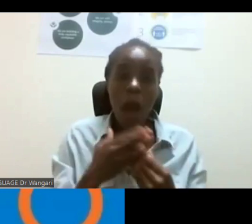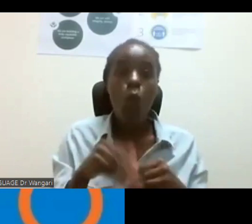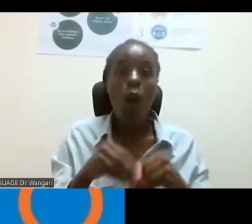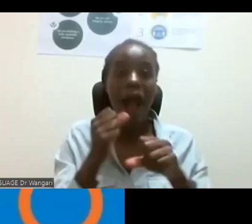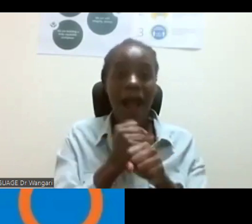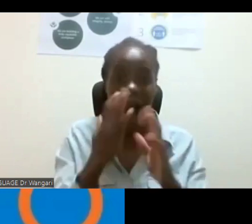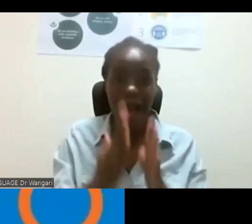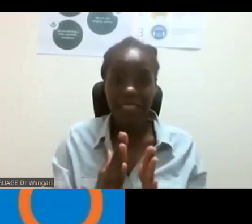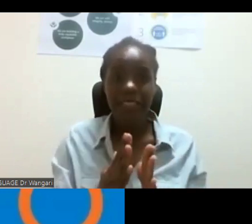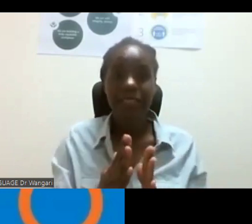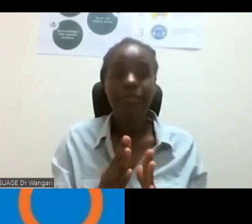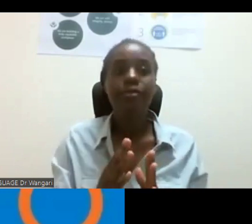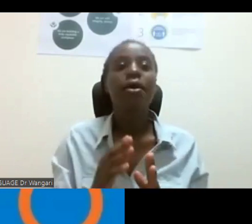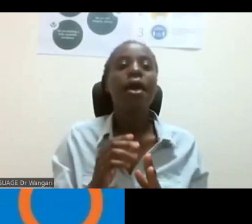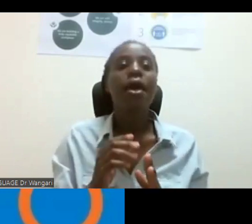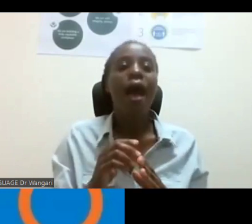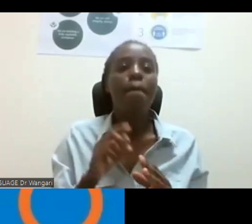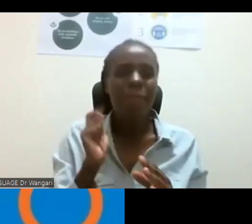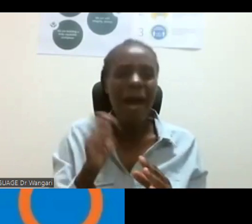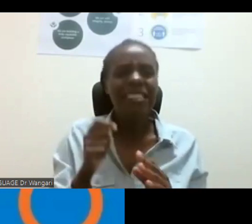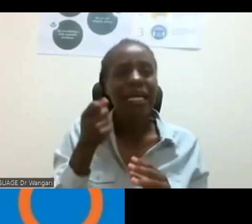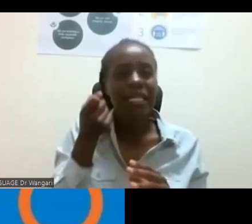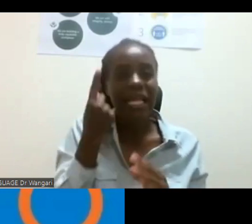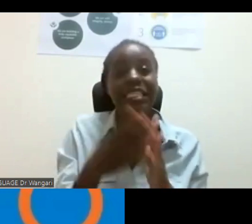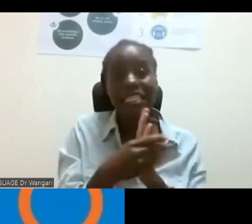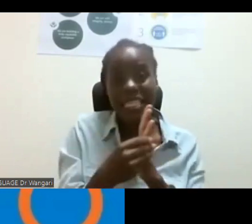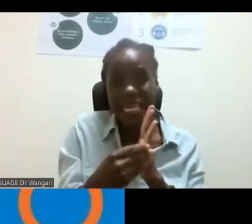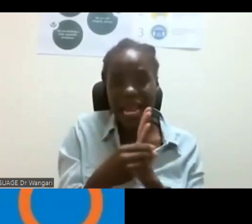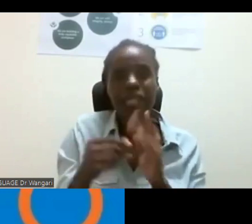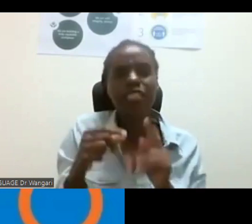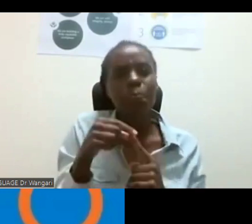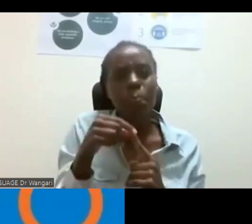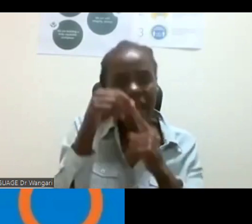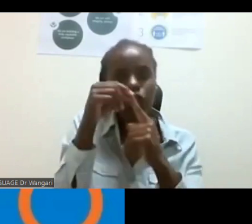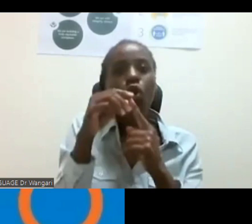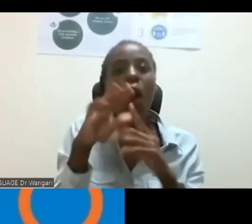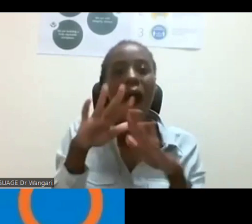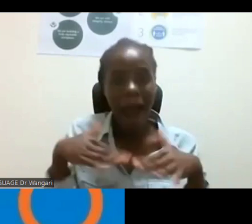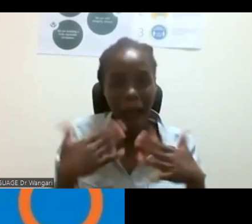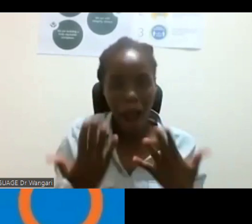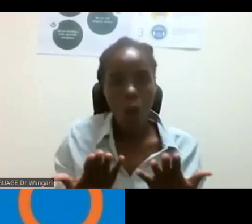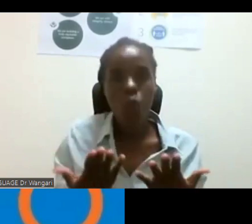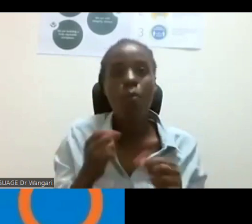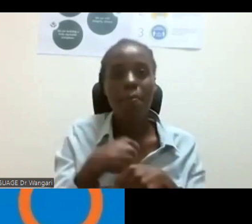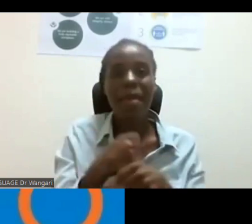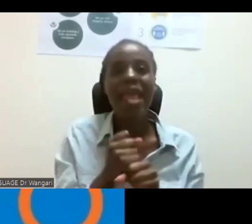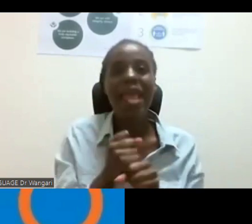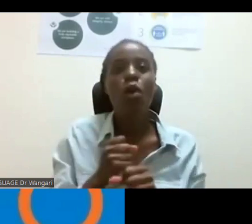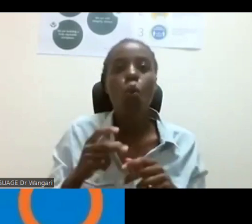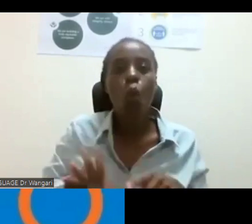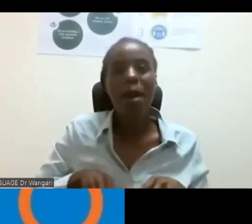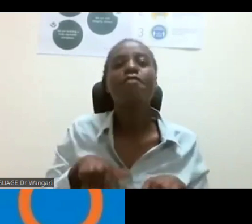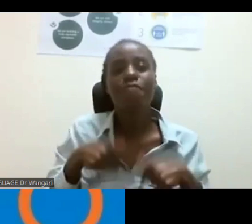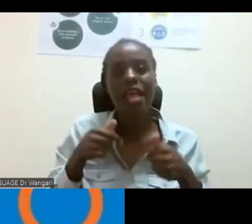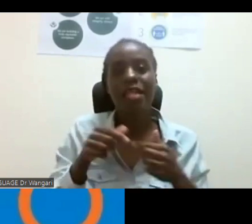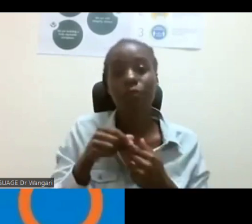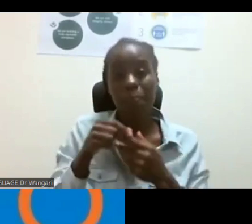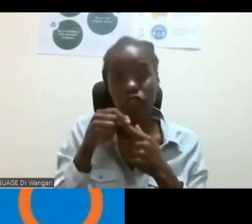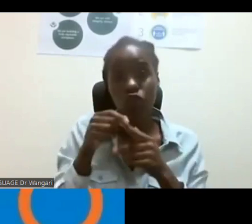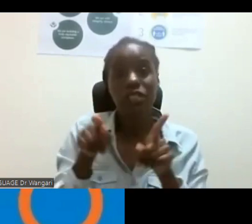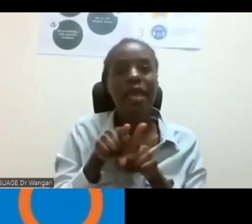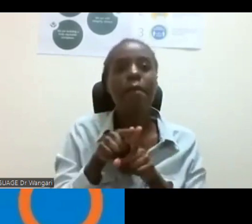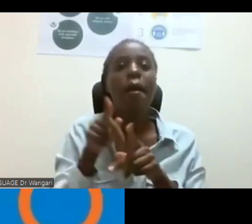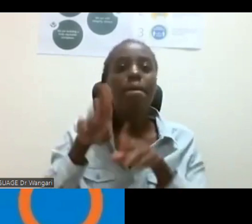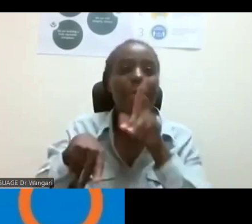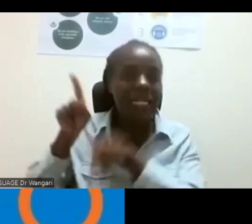this is really important, and this is a important contribution in recognizing that any multi-sectoral approach needs to involve the